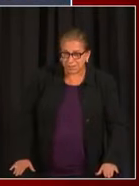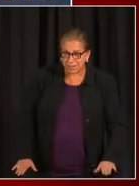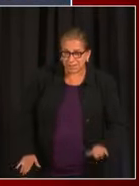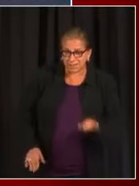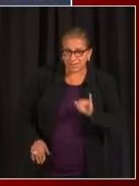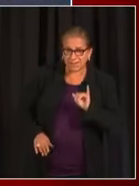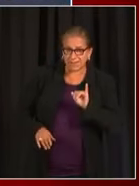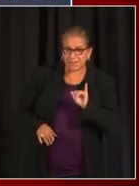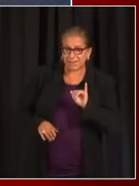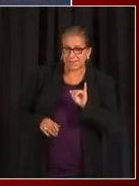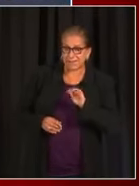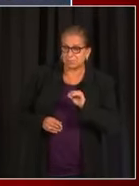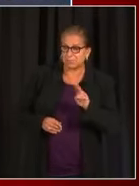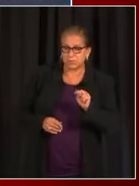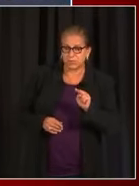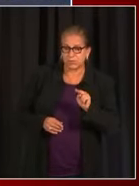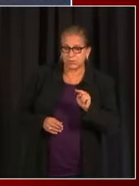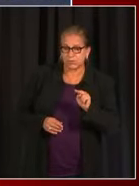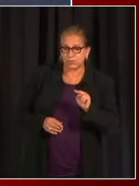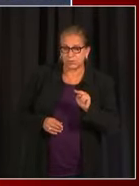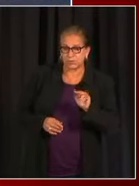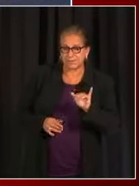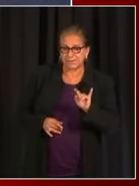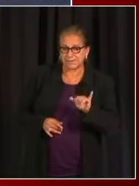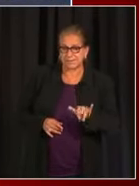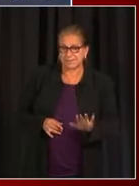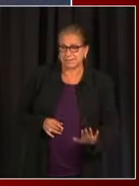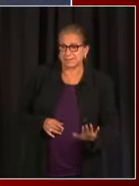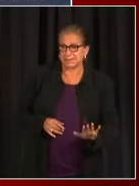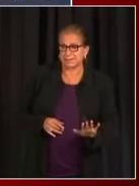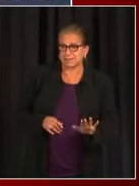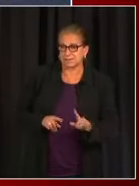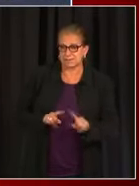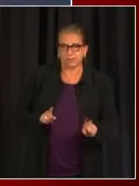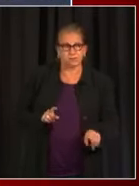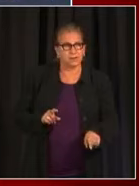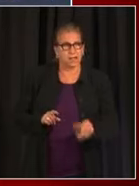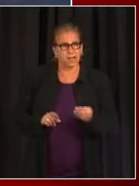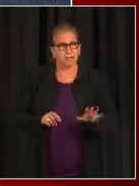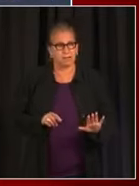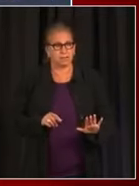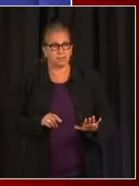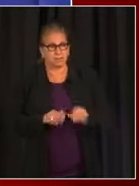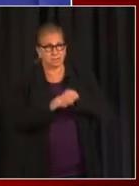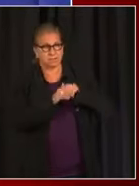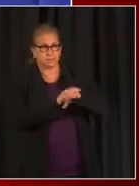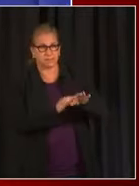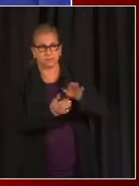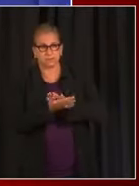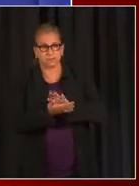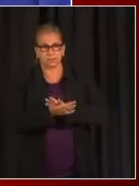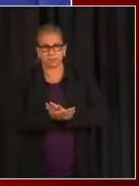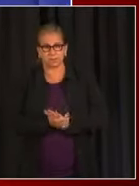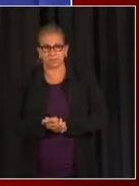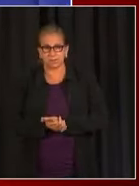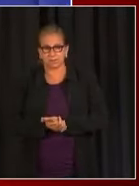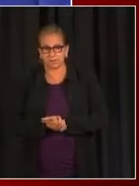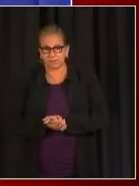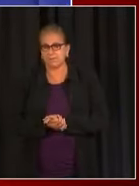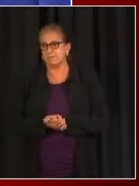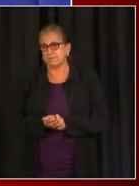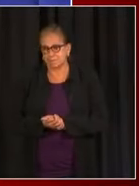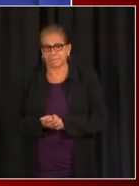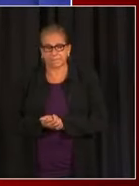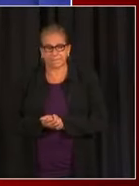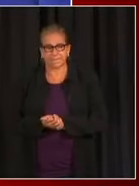into school, we are putting a bunch of efforts in place. The mayor has highlighted them today in terms of incentives for youth, and